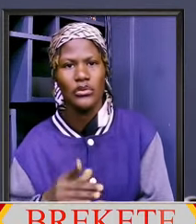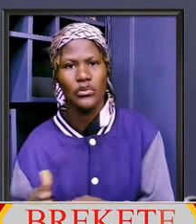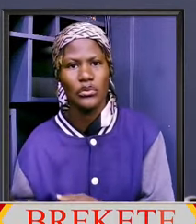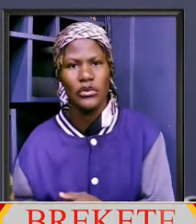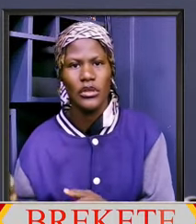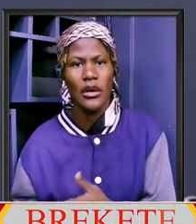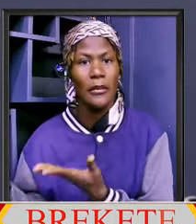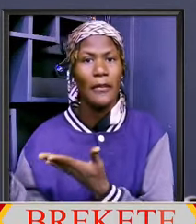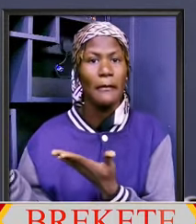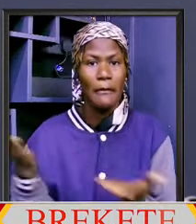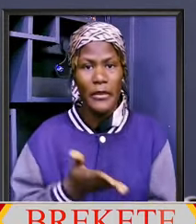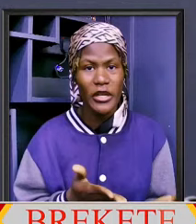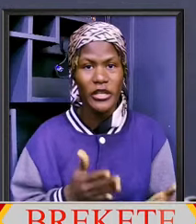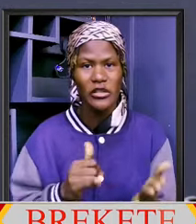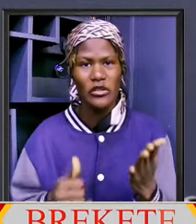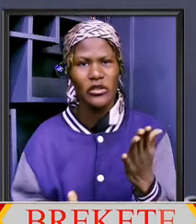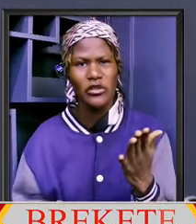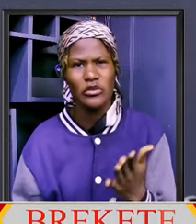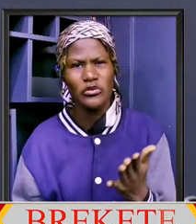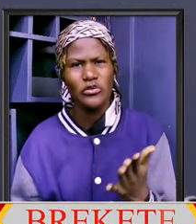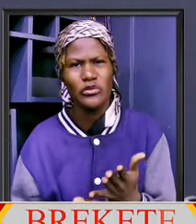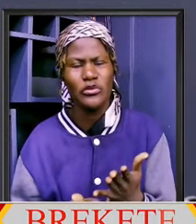far.